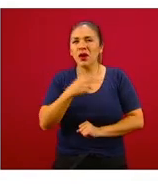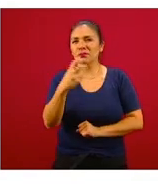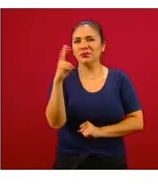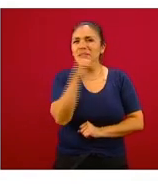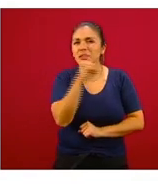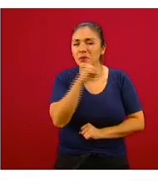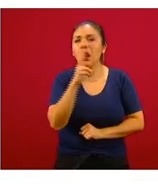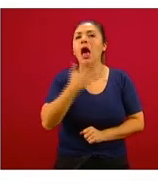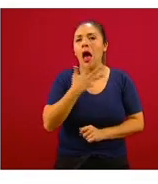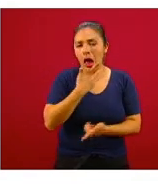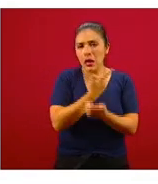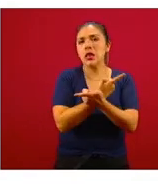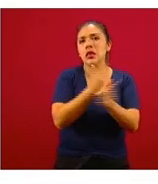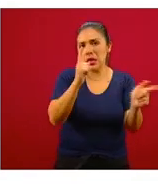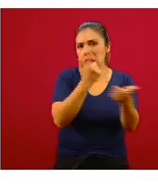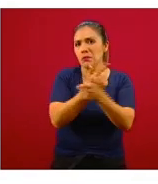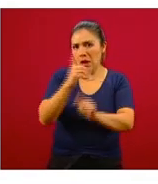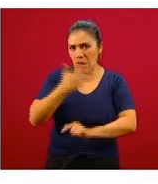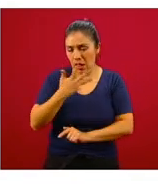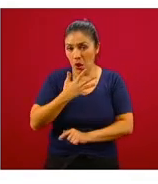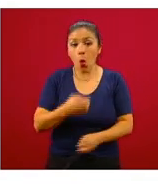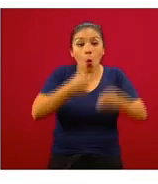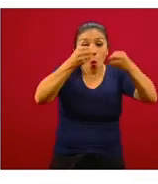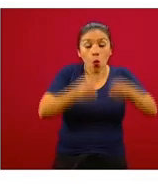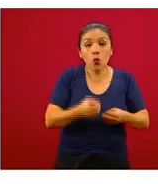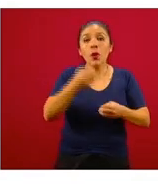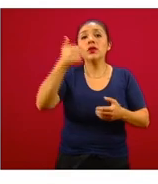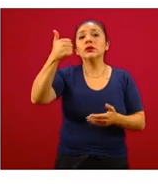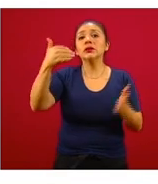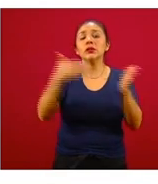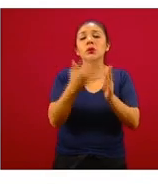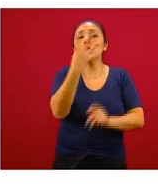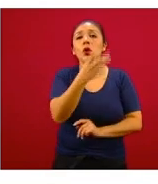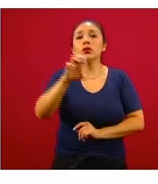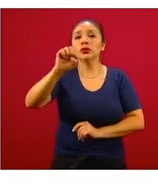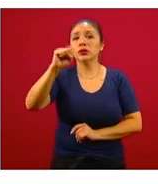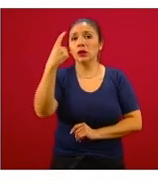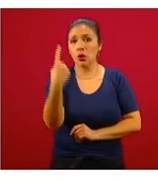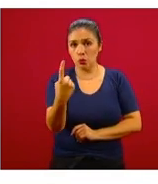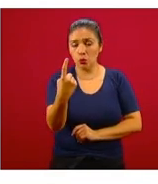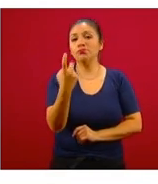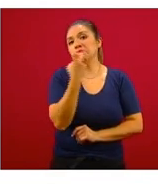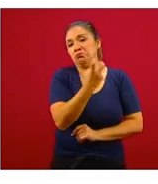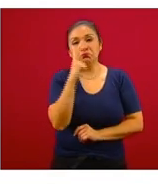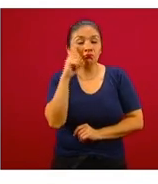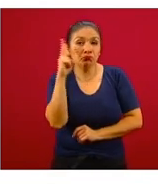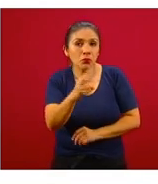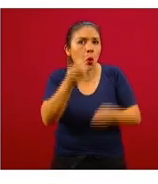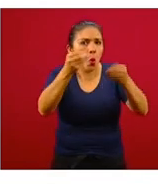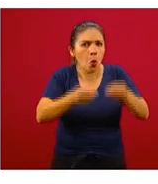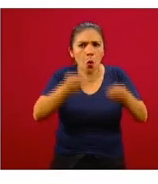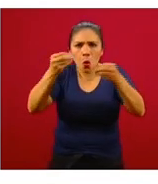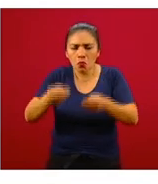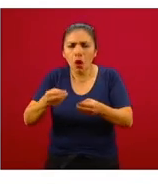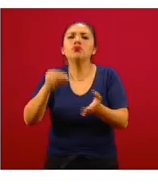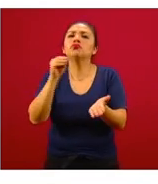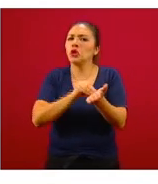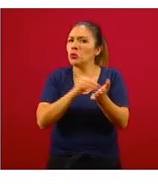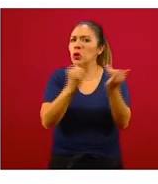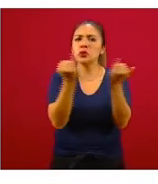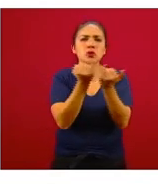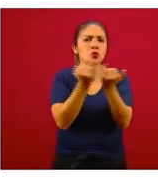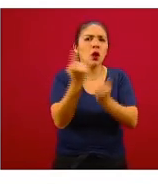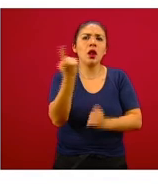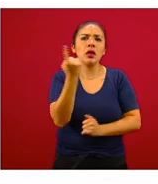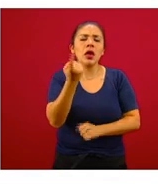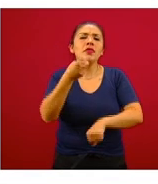14,088 beds that have been equipped to provide treatment specifically for patients with acute respiratory